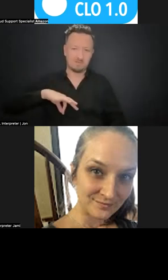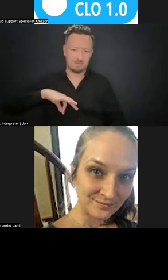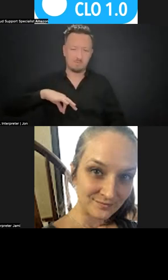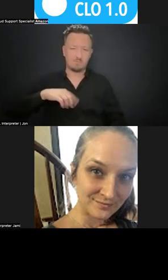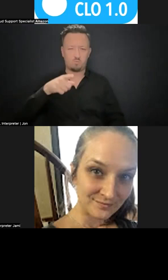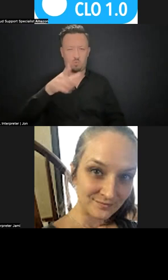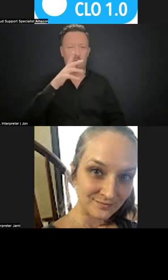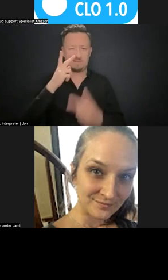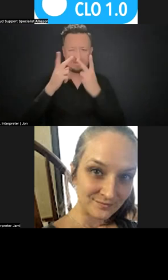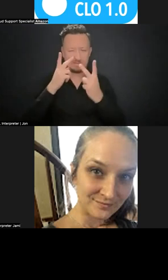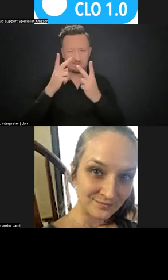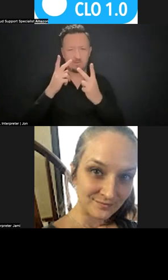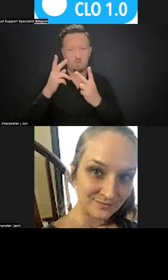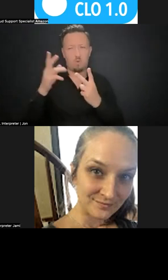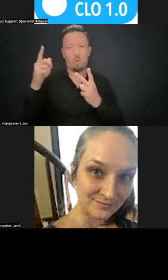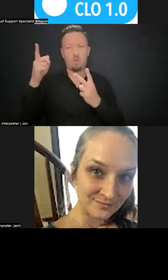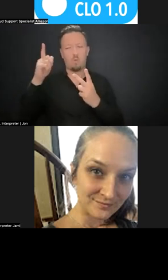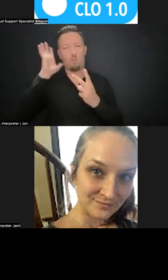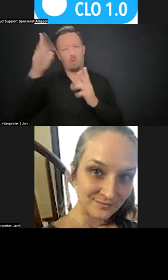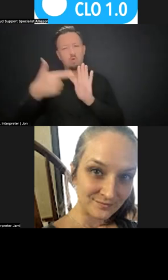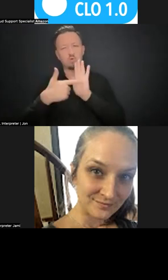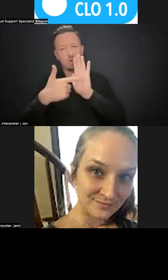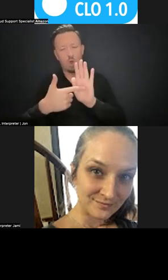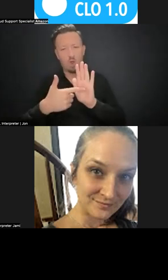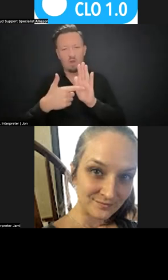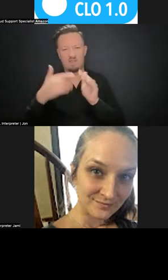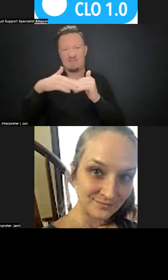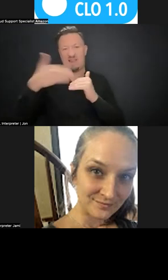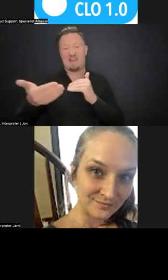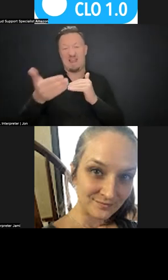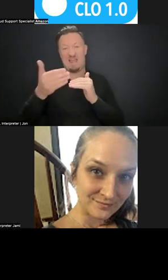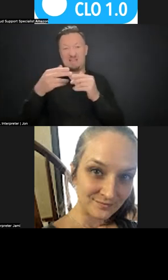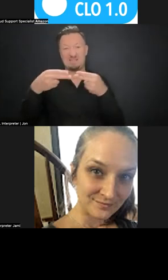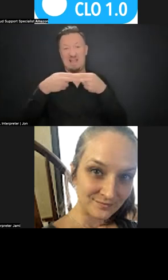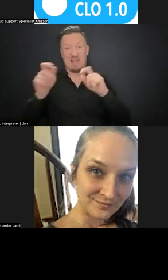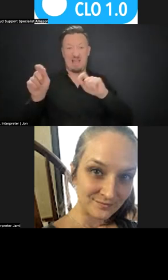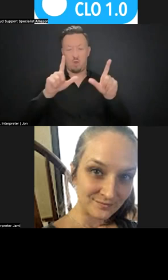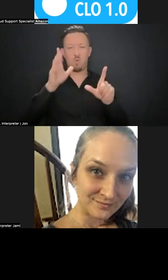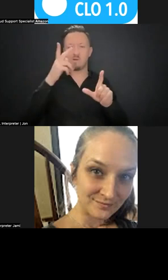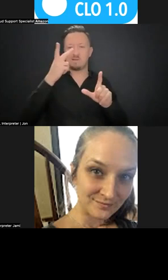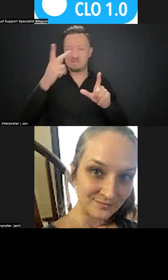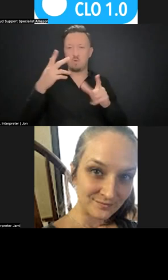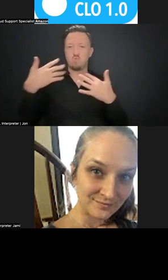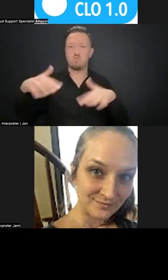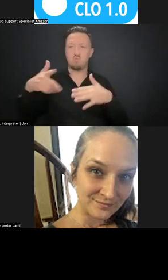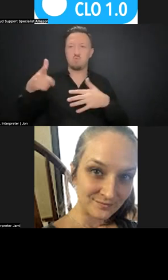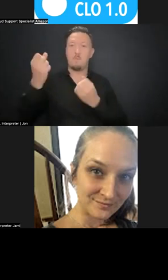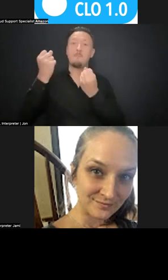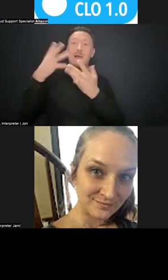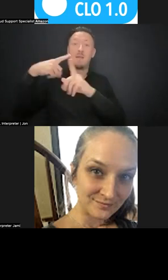some well-architected framework in the next slide, all of the value that comes from